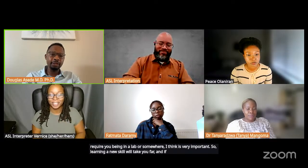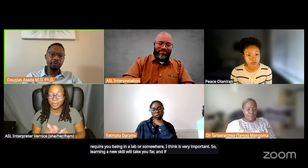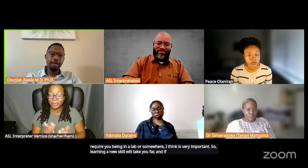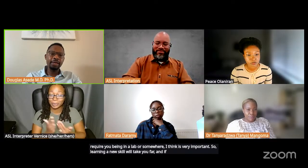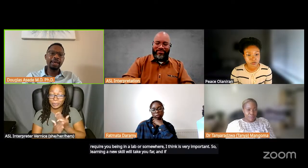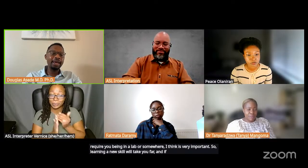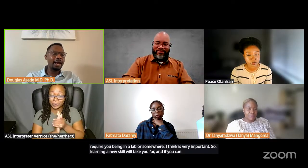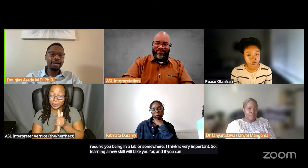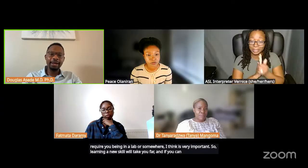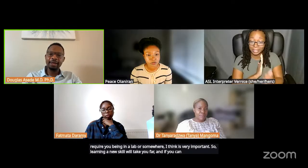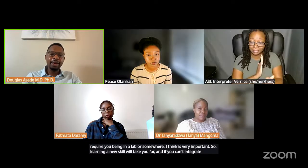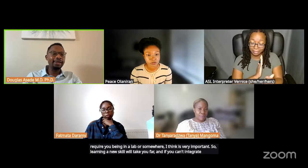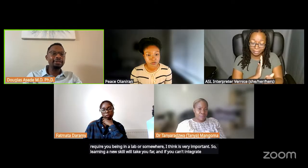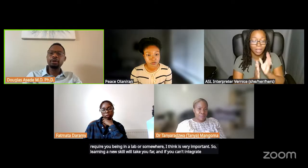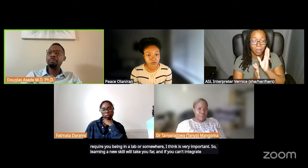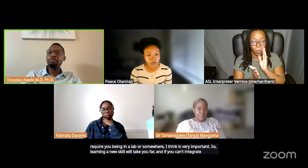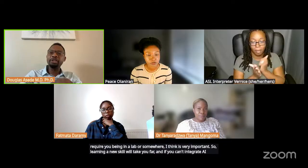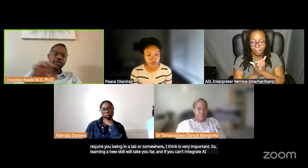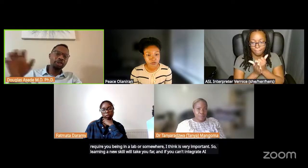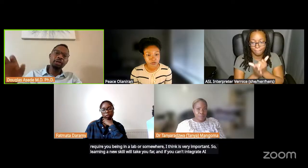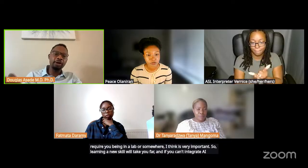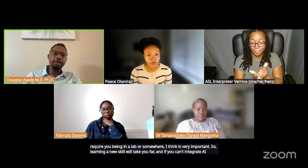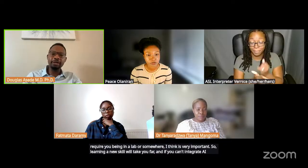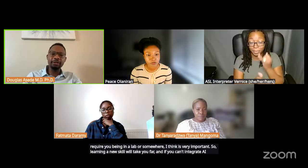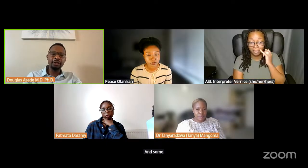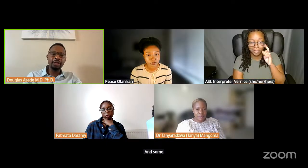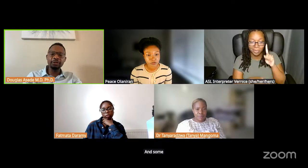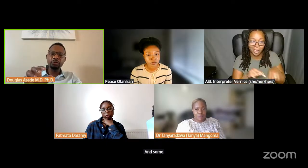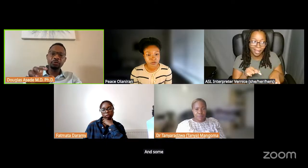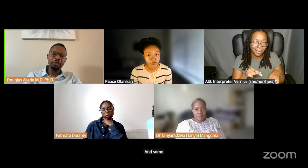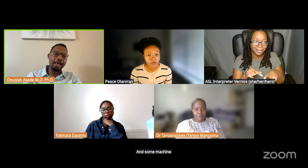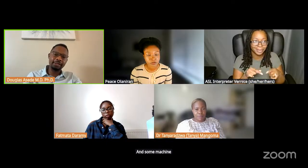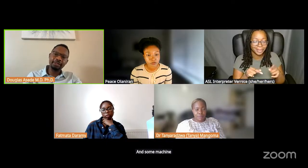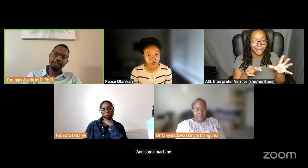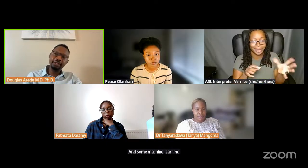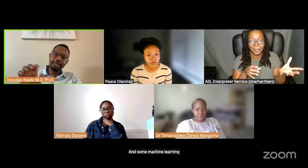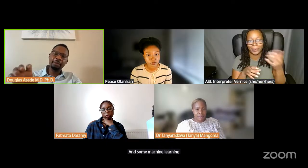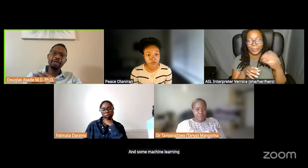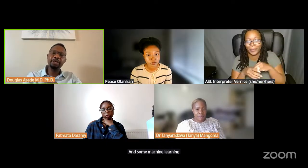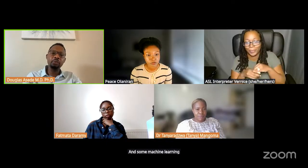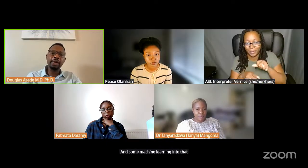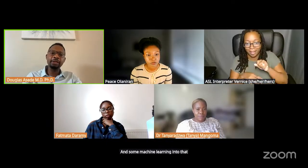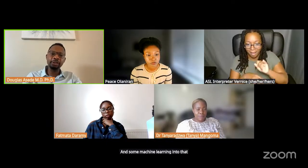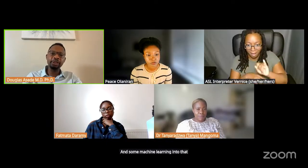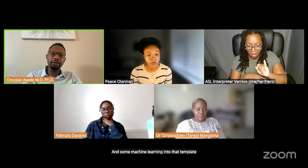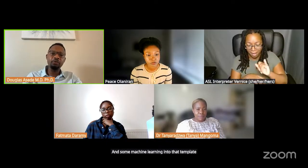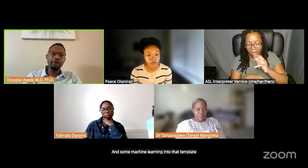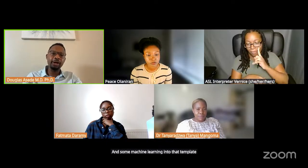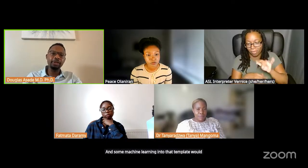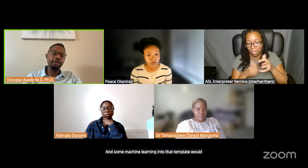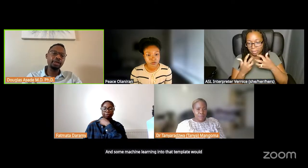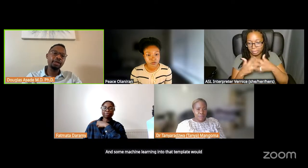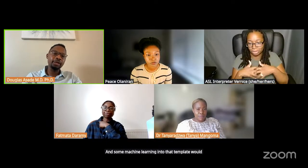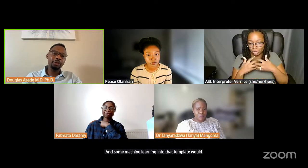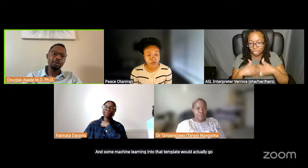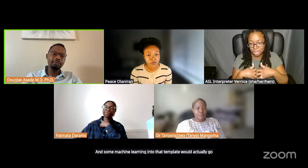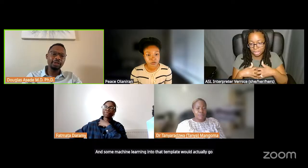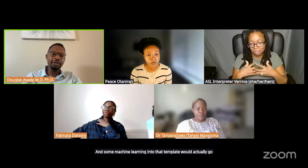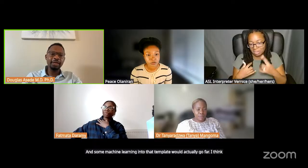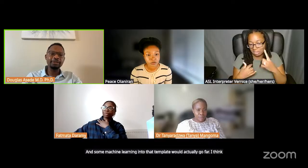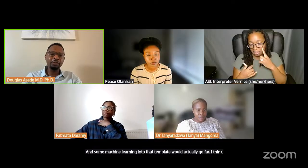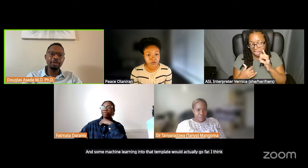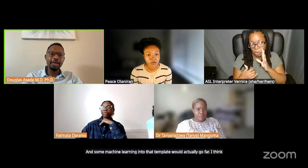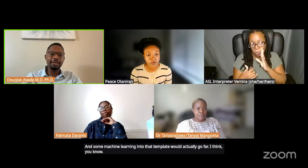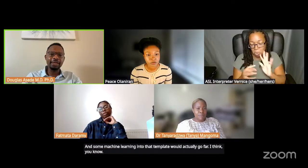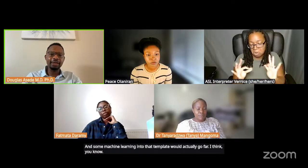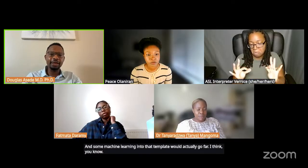can integrate AI and some machine learning into that template would actually go far. I think, in